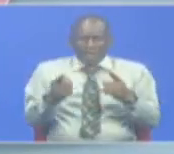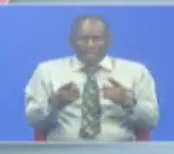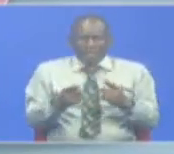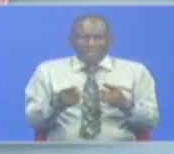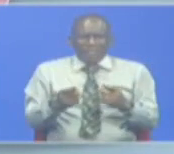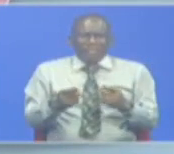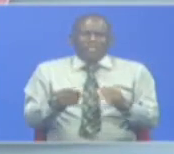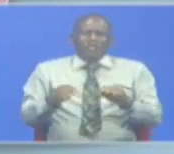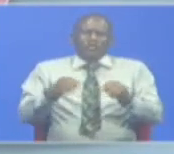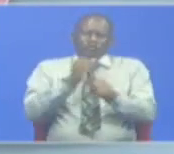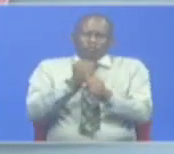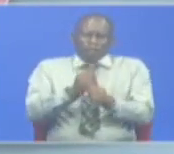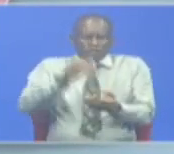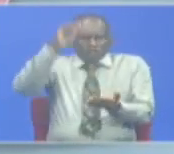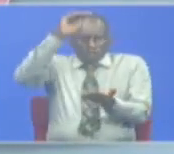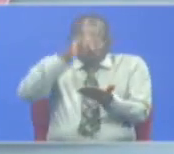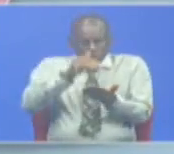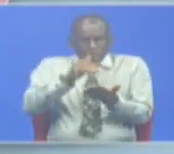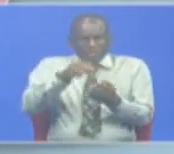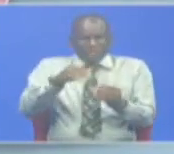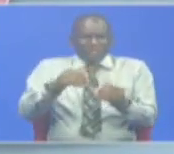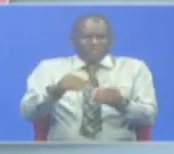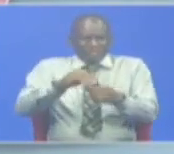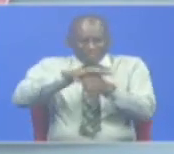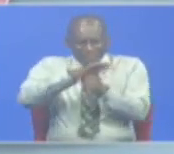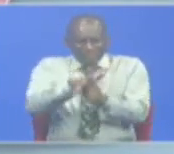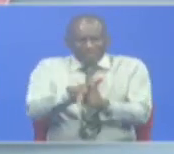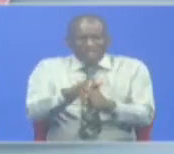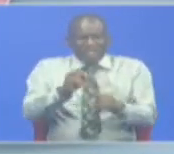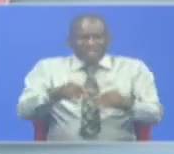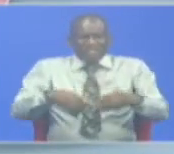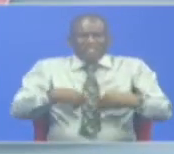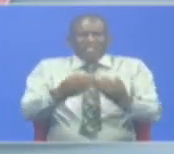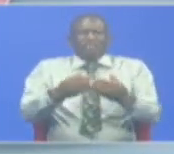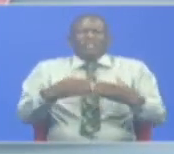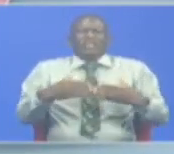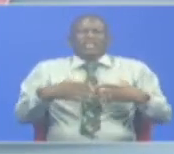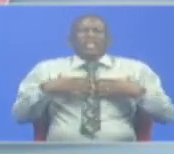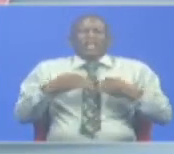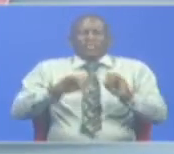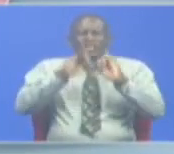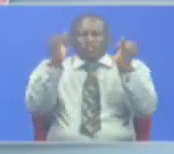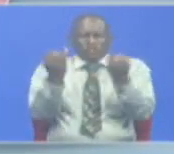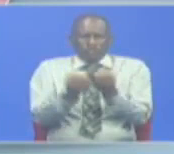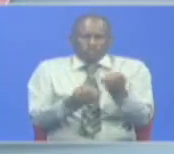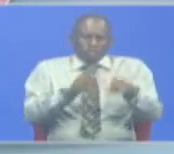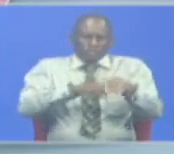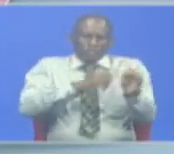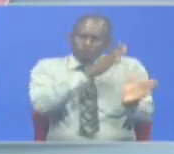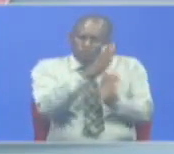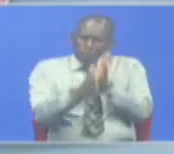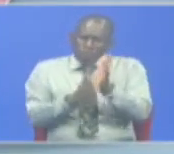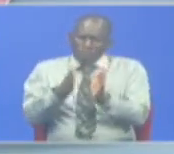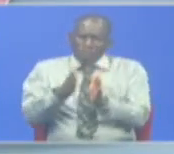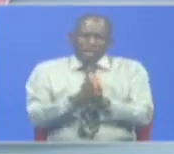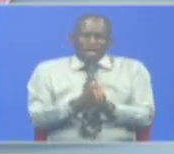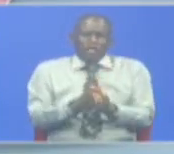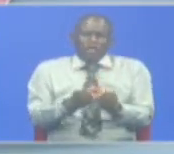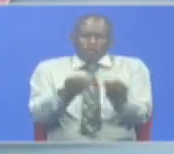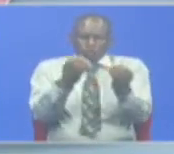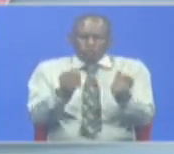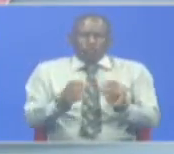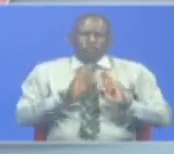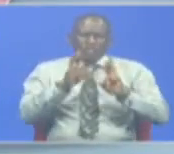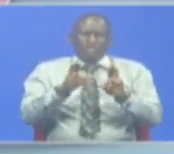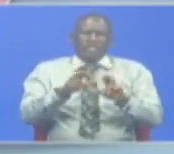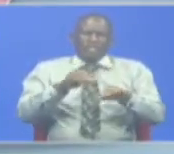the curve helps limit the surge and gives health institutions time to prepare and manage the breakout and reported cases. And flattening the curve